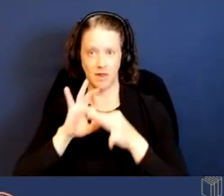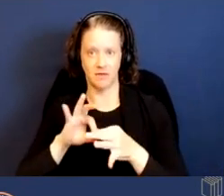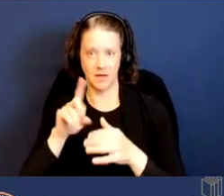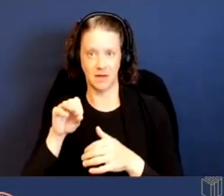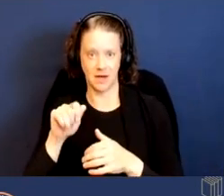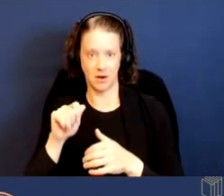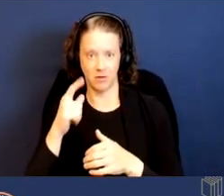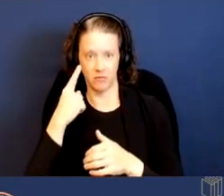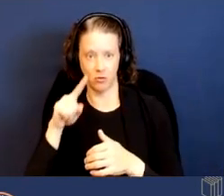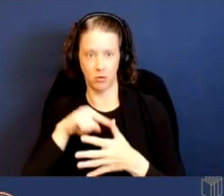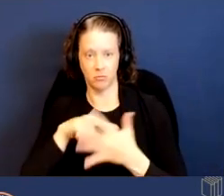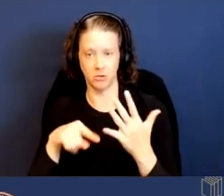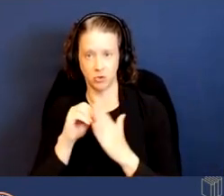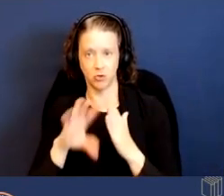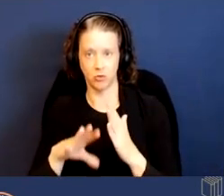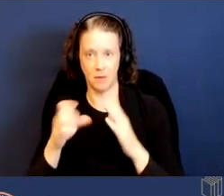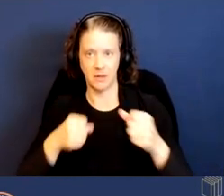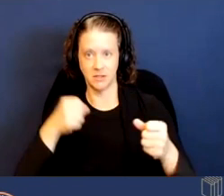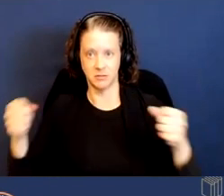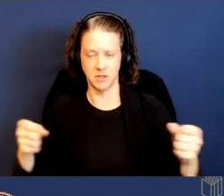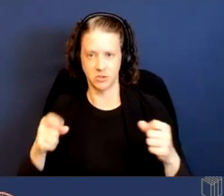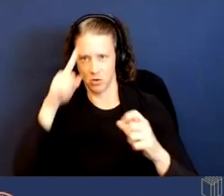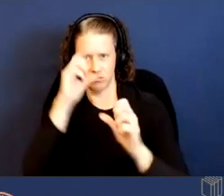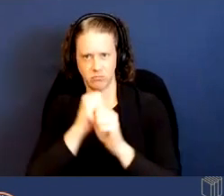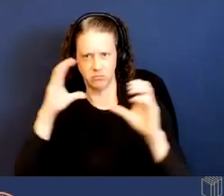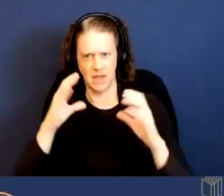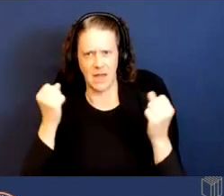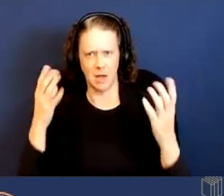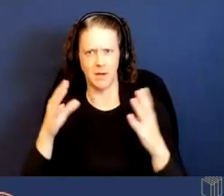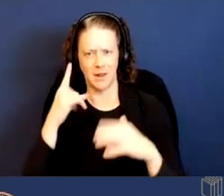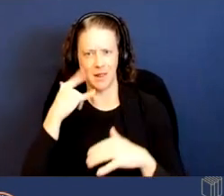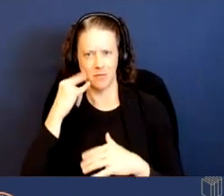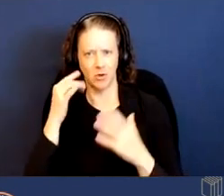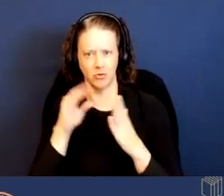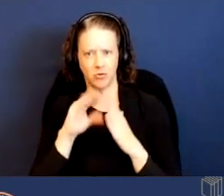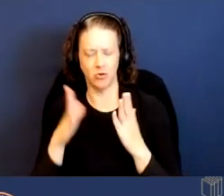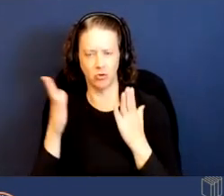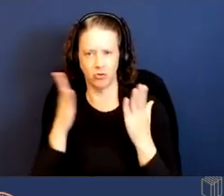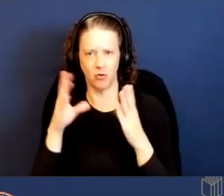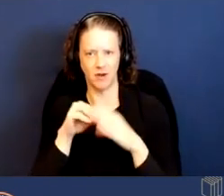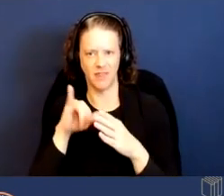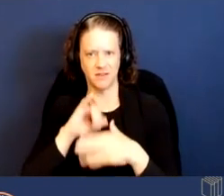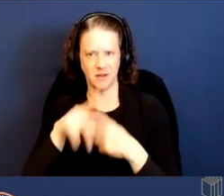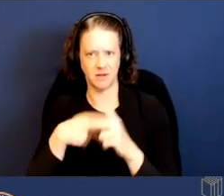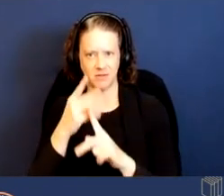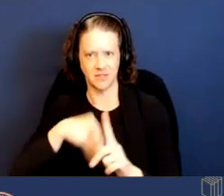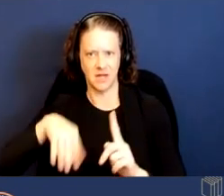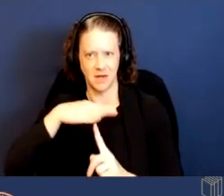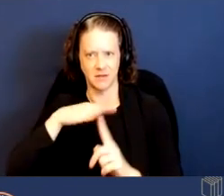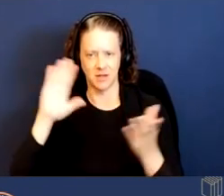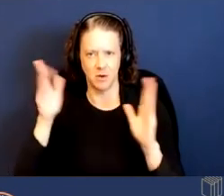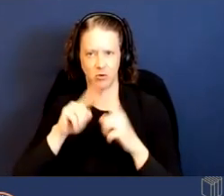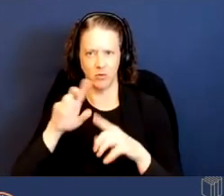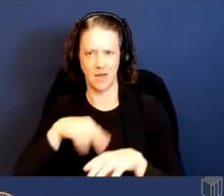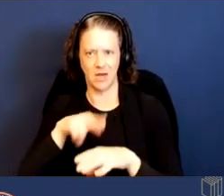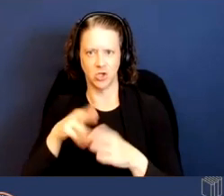getting a grasp on the universe. So how many California students are served in these types of settings versus nationally. So that